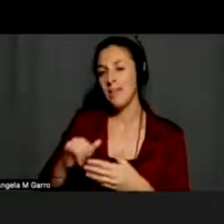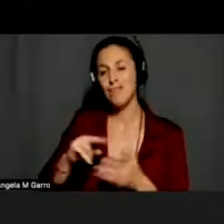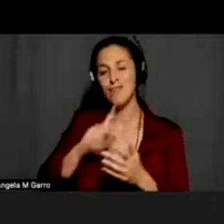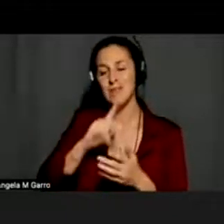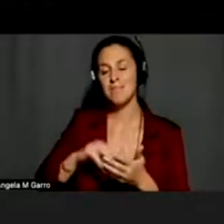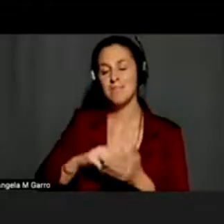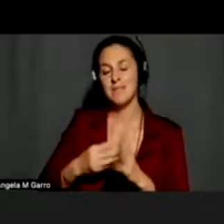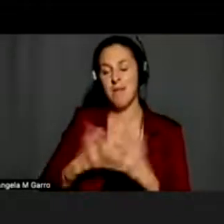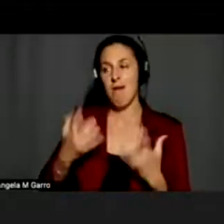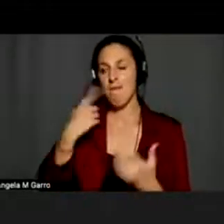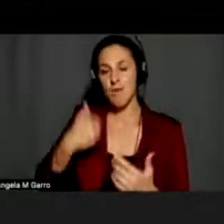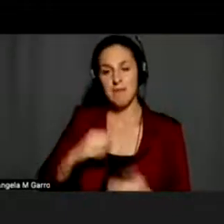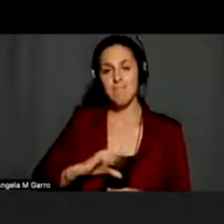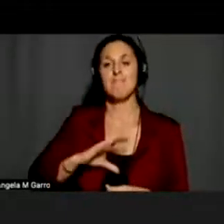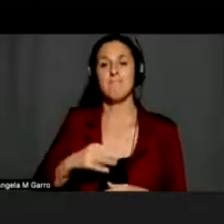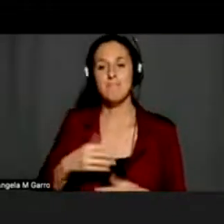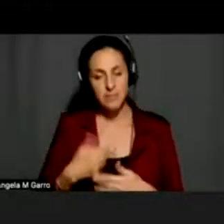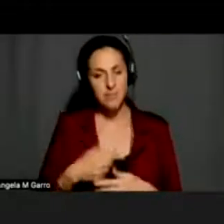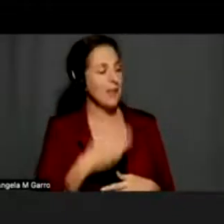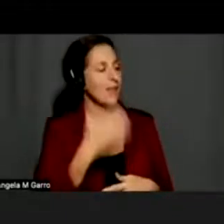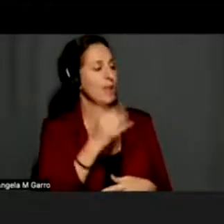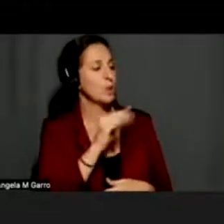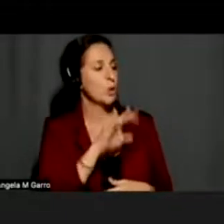you. Thank you, Julie.